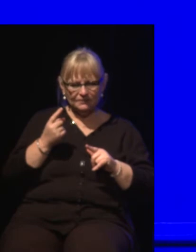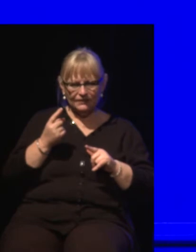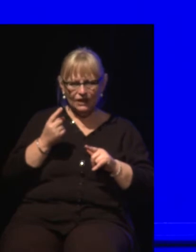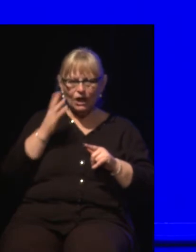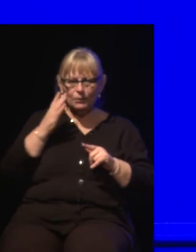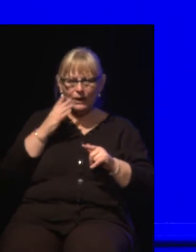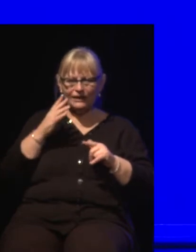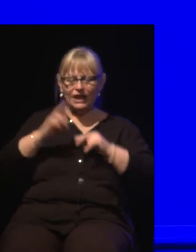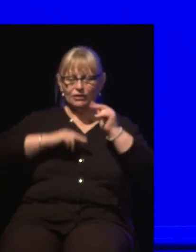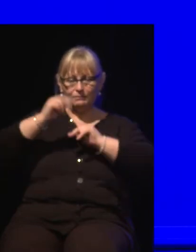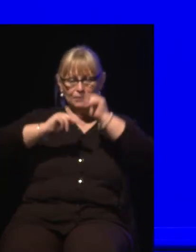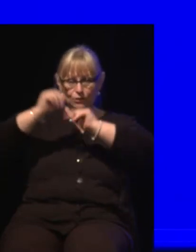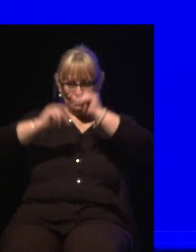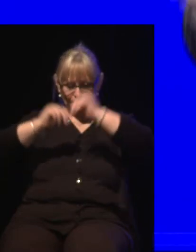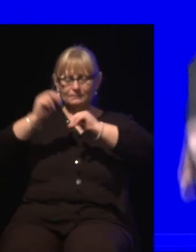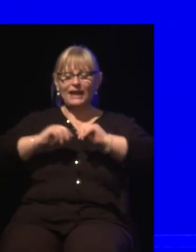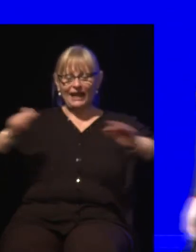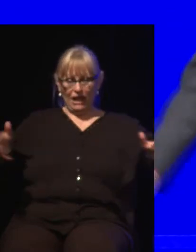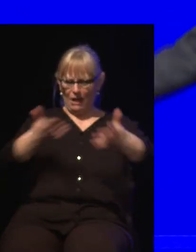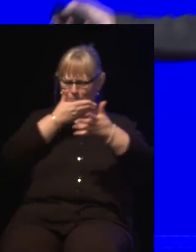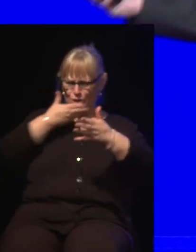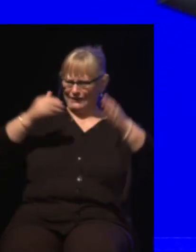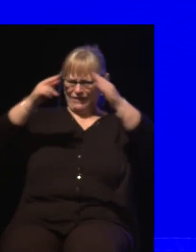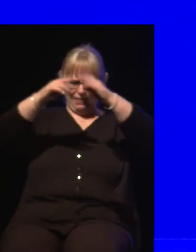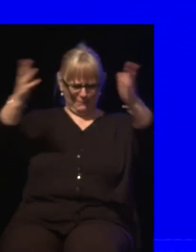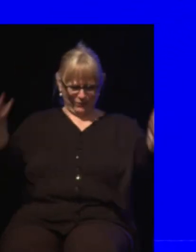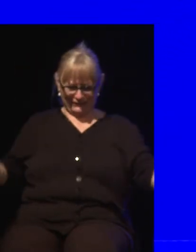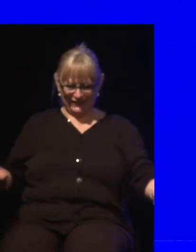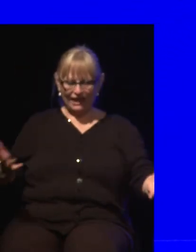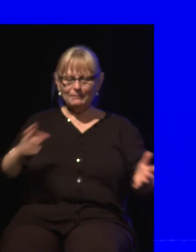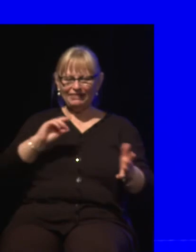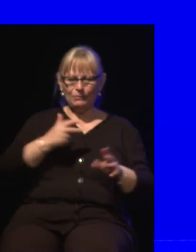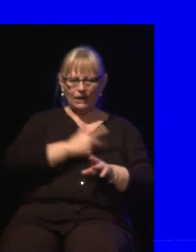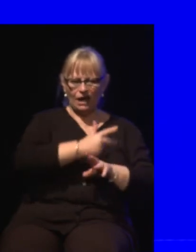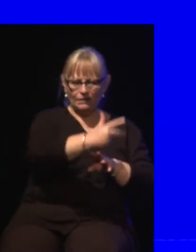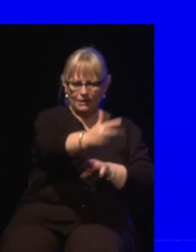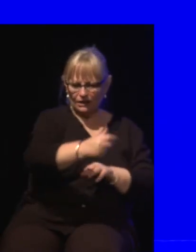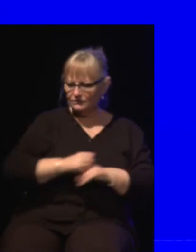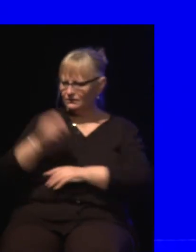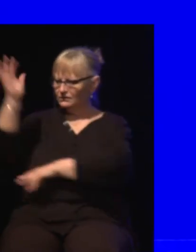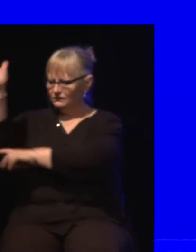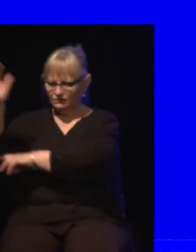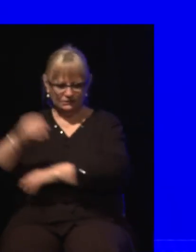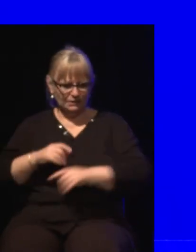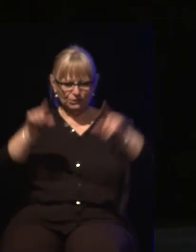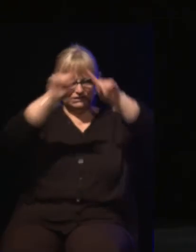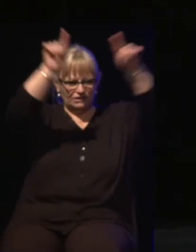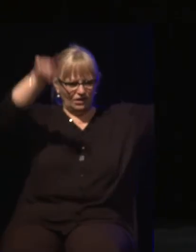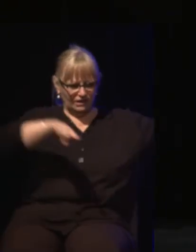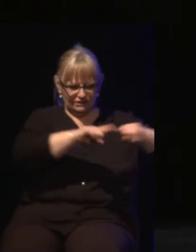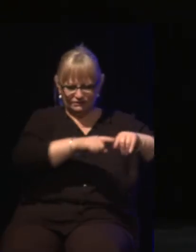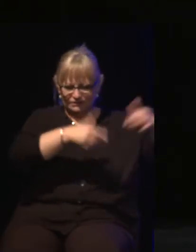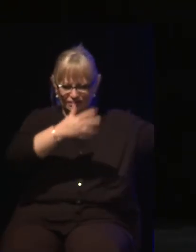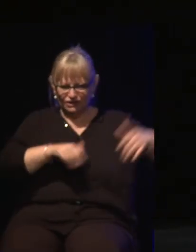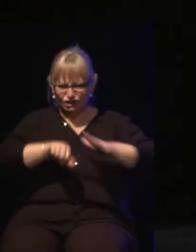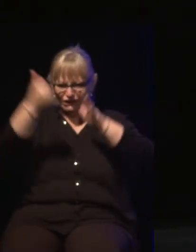as soon as a building gets built, things get built up around it. We put car parks in front of it, and you put up really shitty signs, in